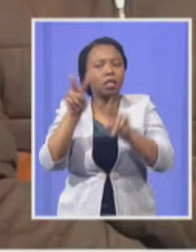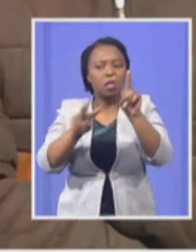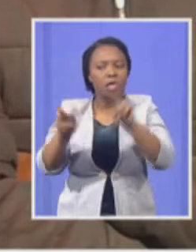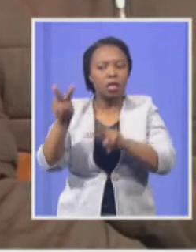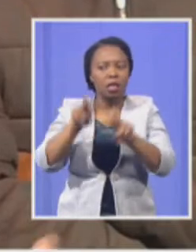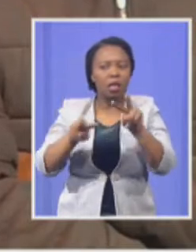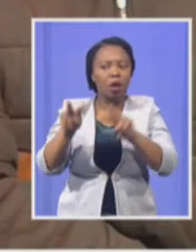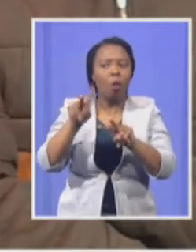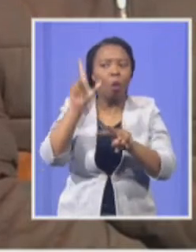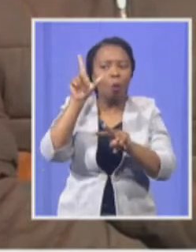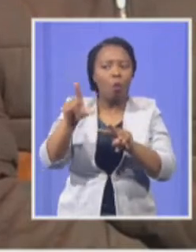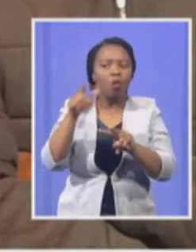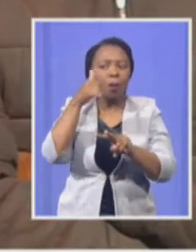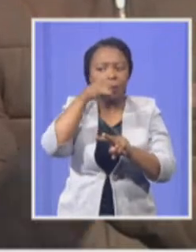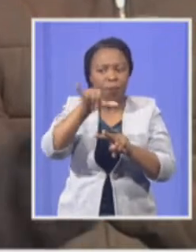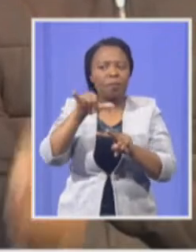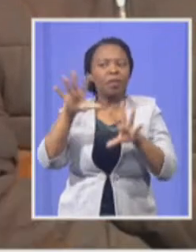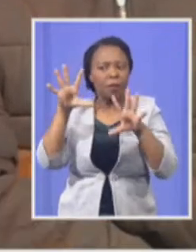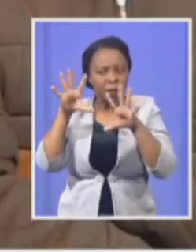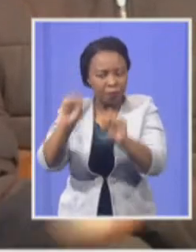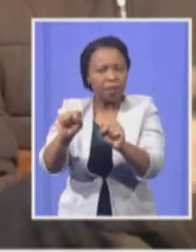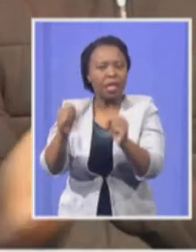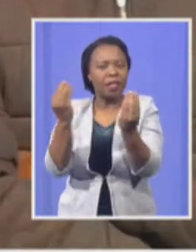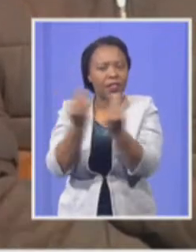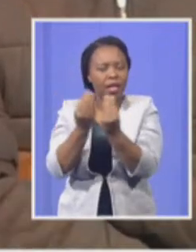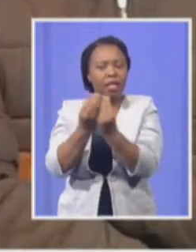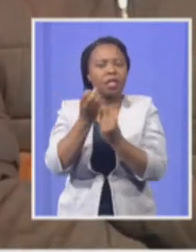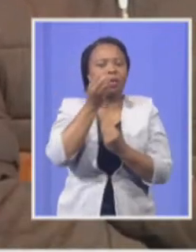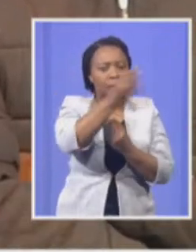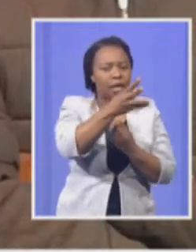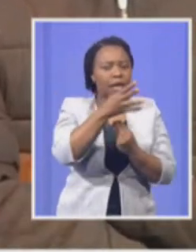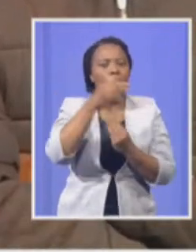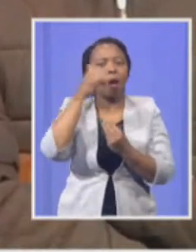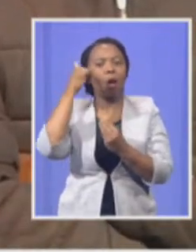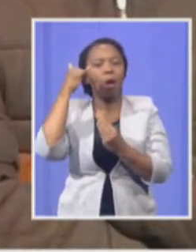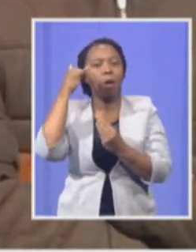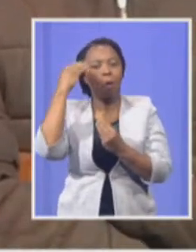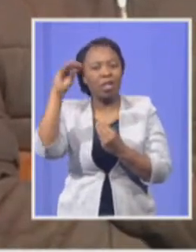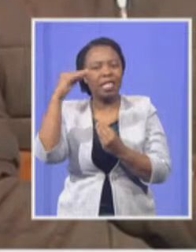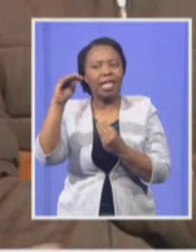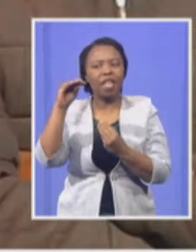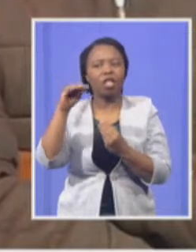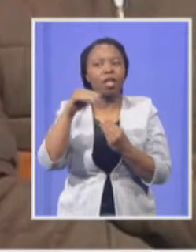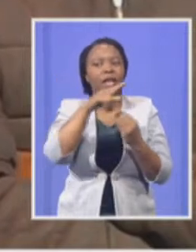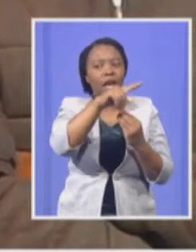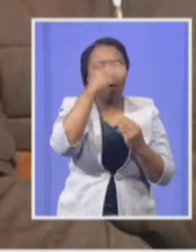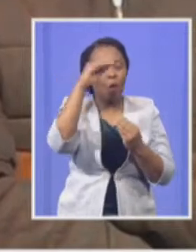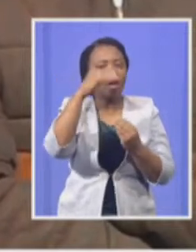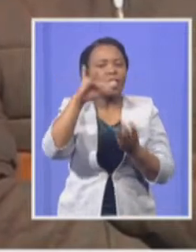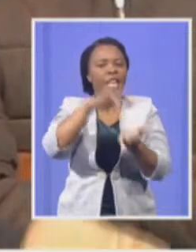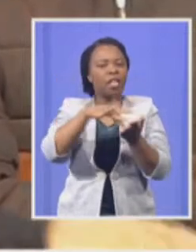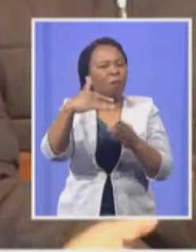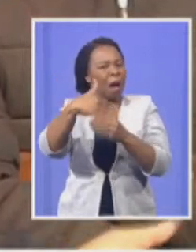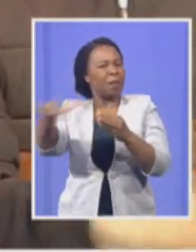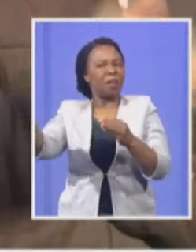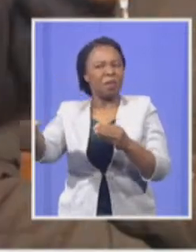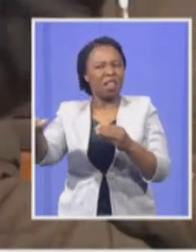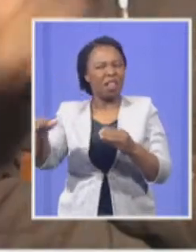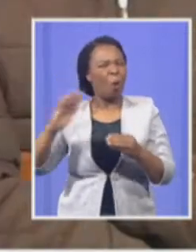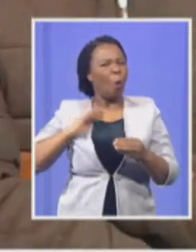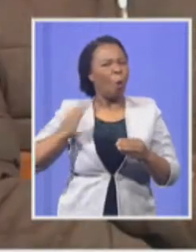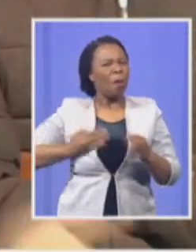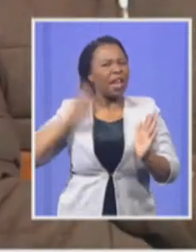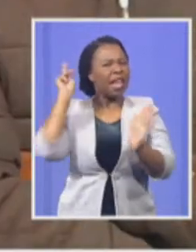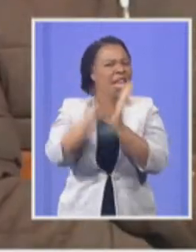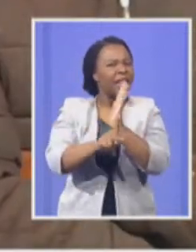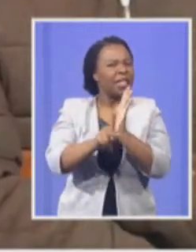egangile with the goods uzise police station bamkhiphe. So sizophila kanjani? Women are being killed, abantwana besikole